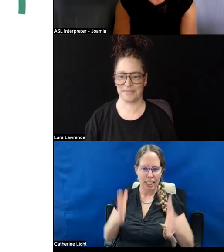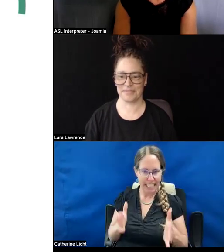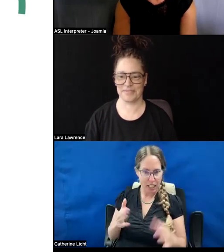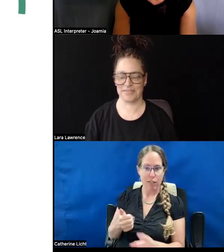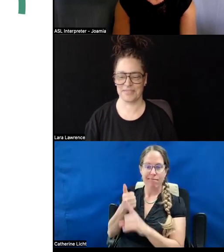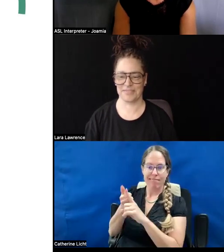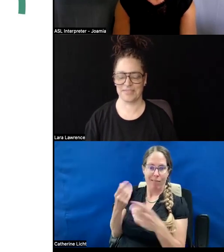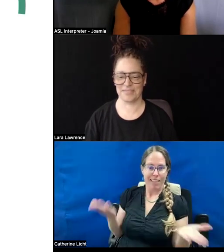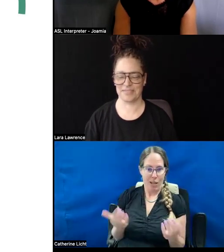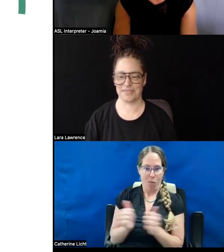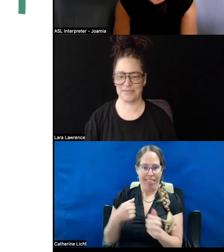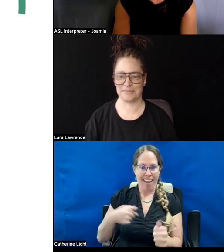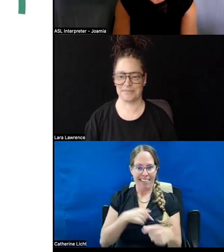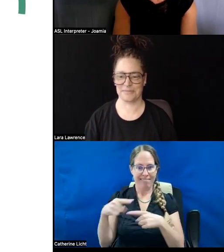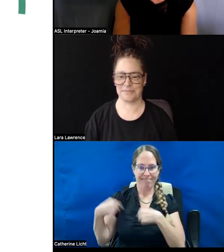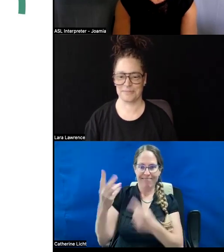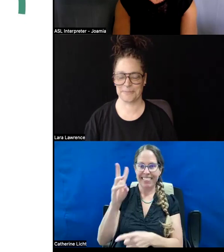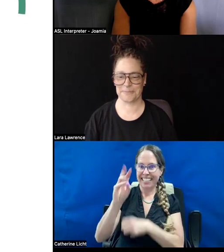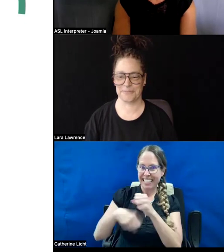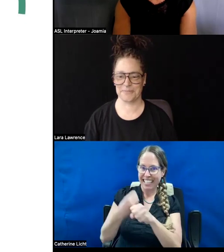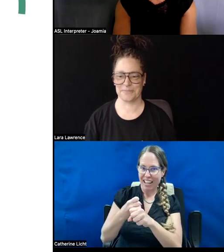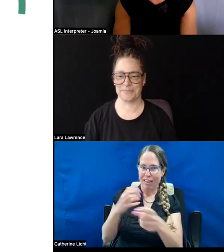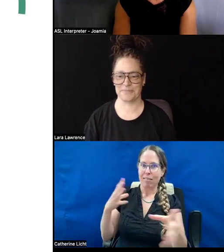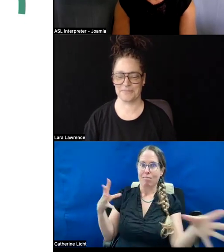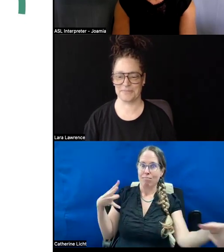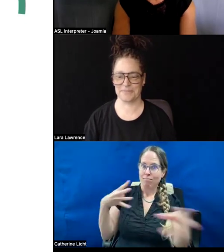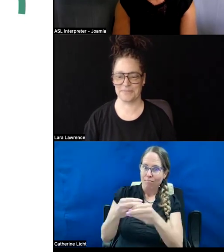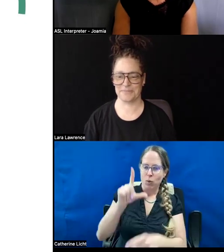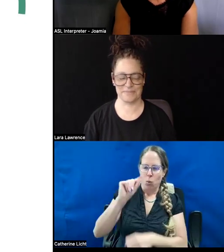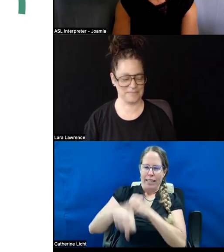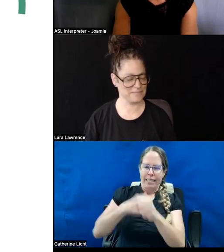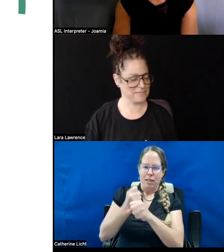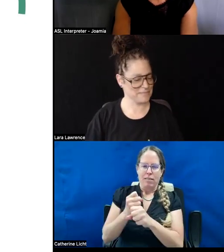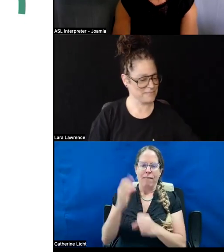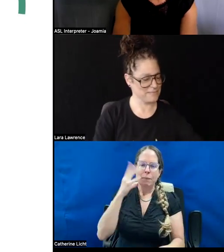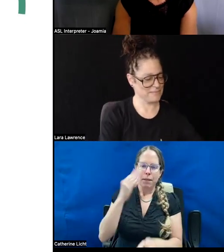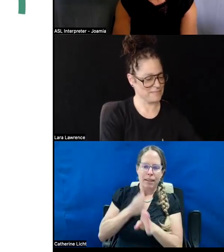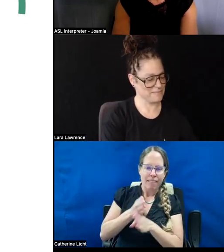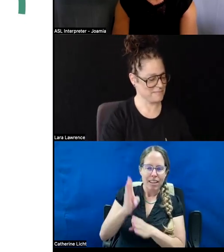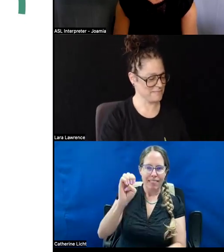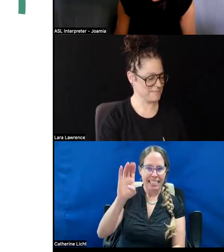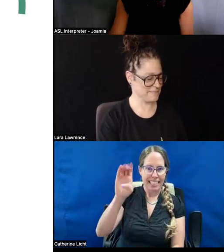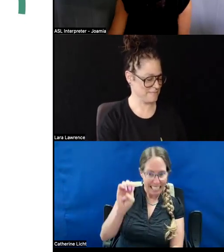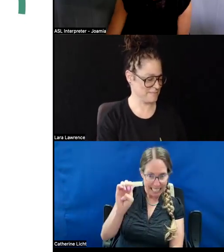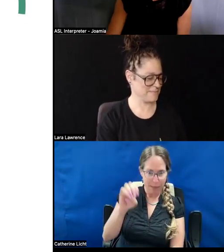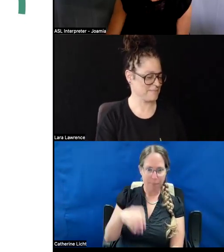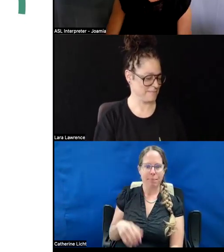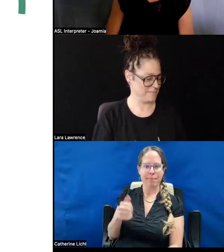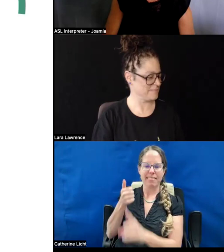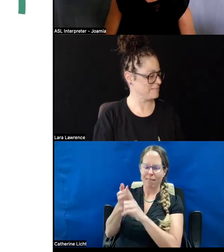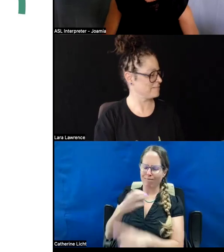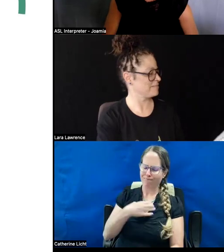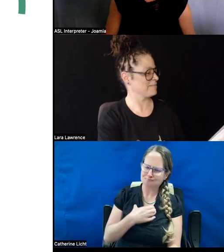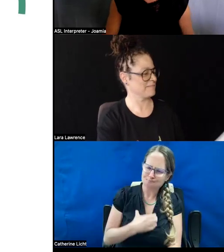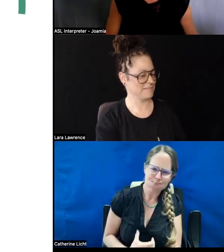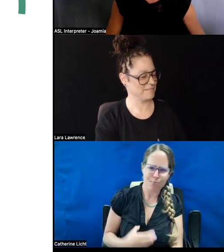early childhood educator, and she's here with us and has been with us for the last 6 years, but she has had 20